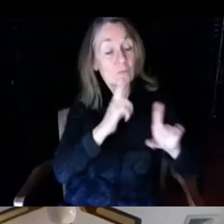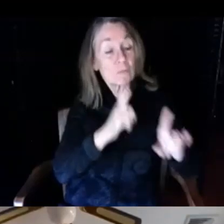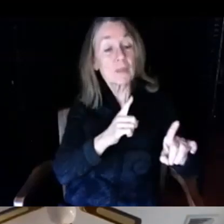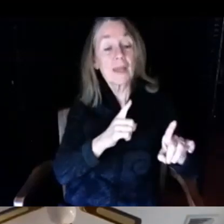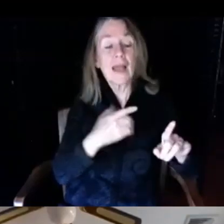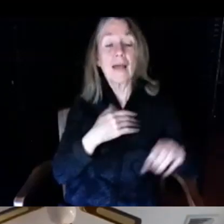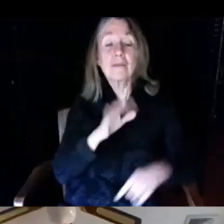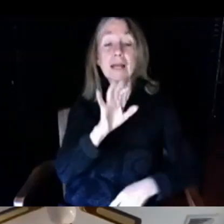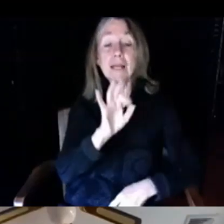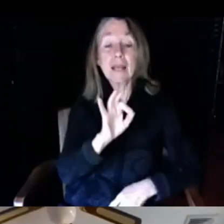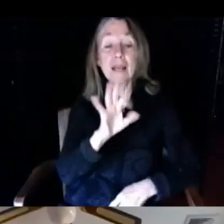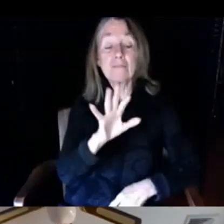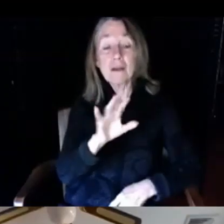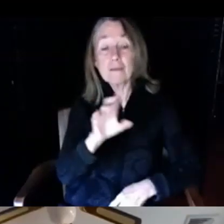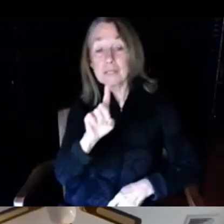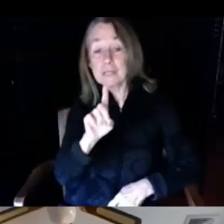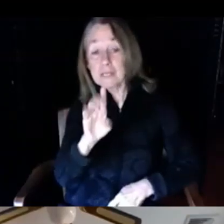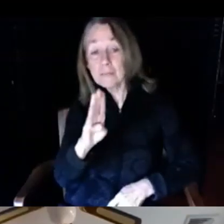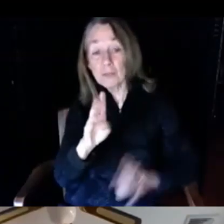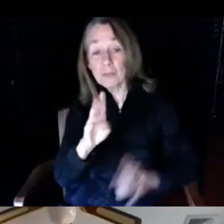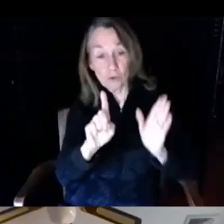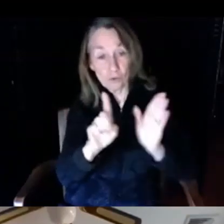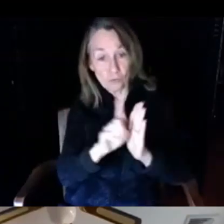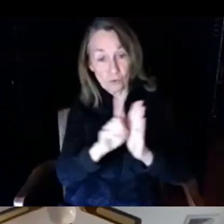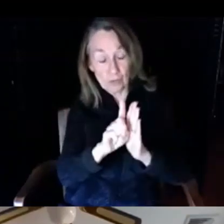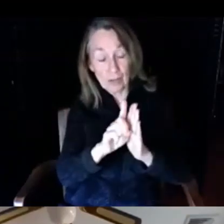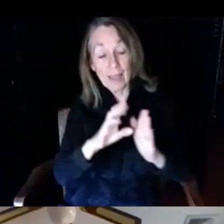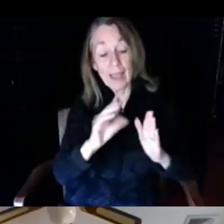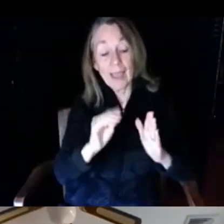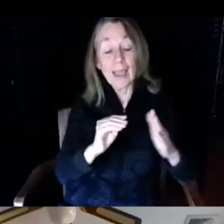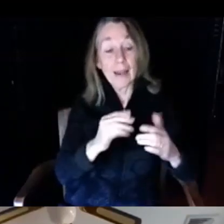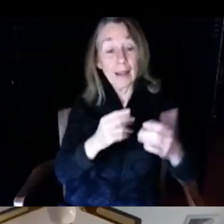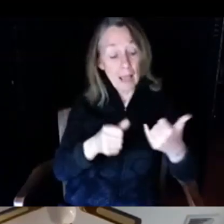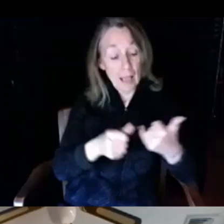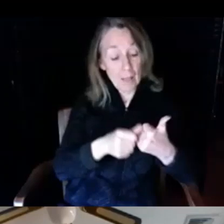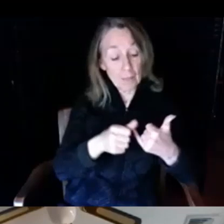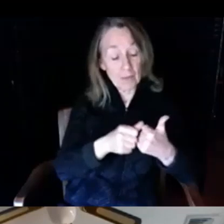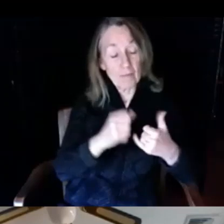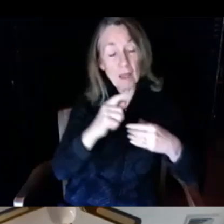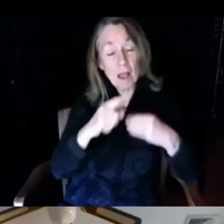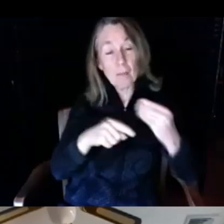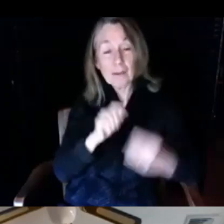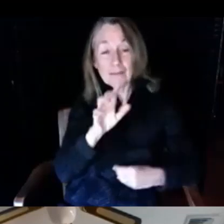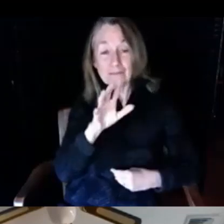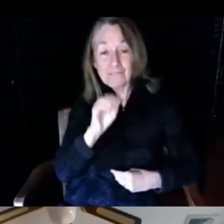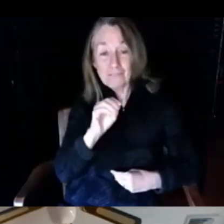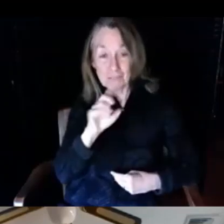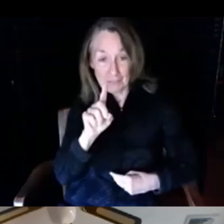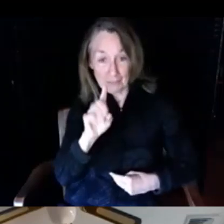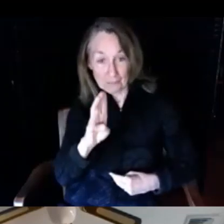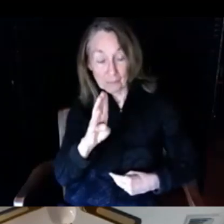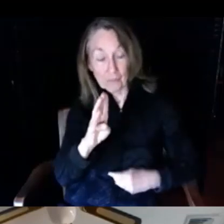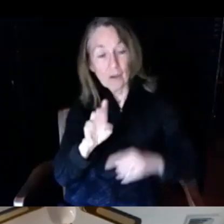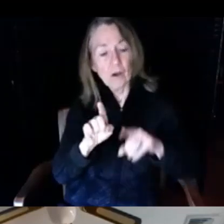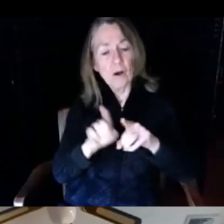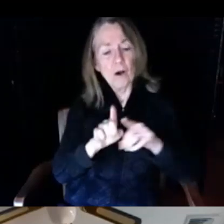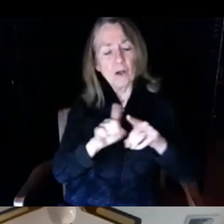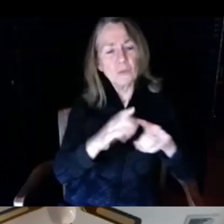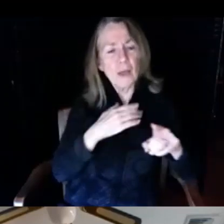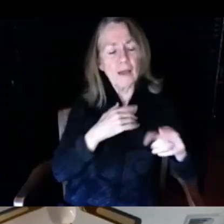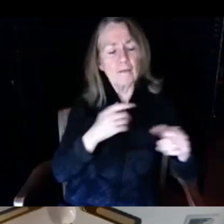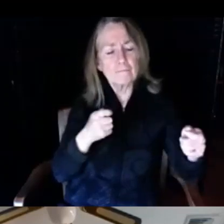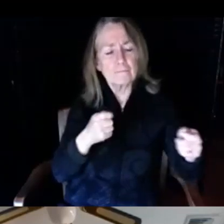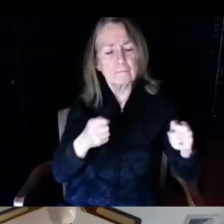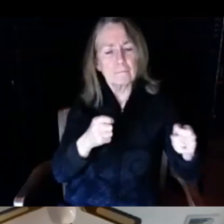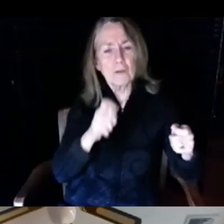ring and about 50 decibels of amplification to hear from. They also have tone control, which basically means you